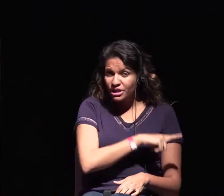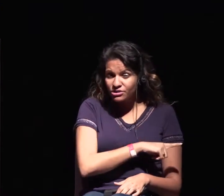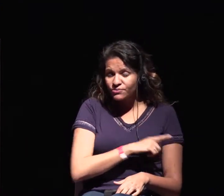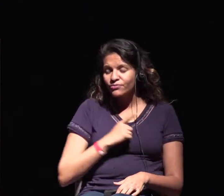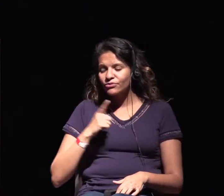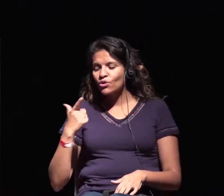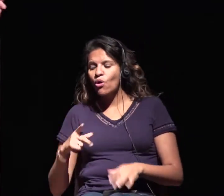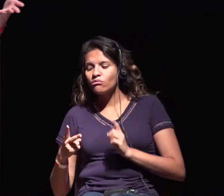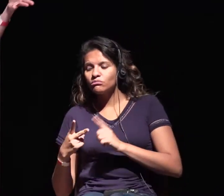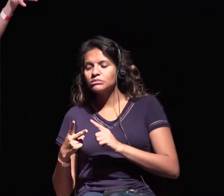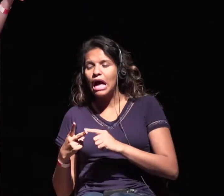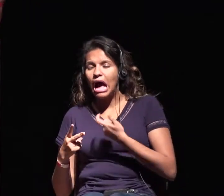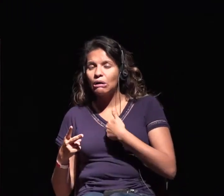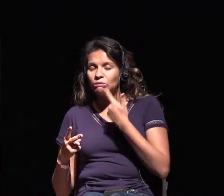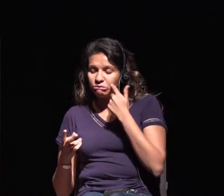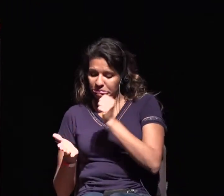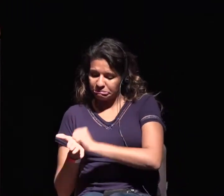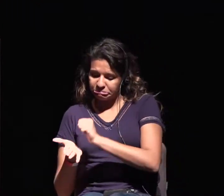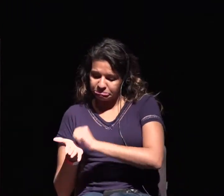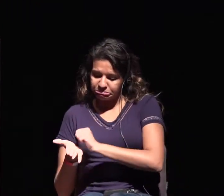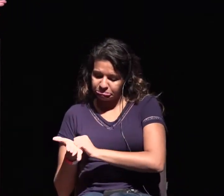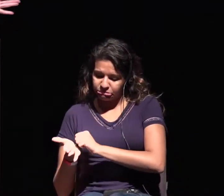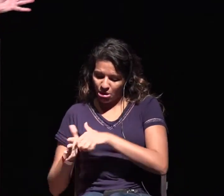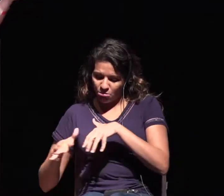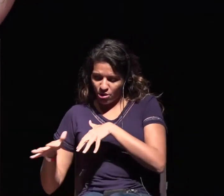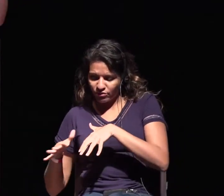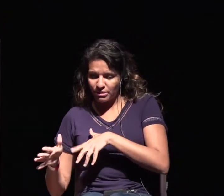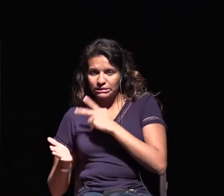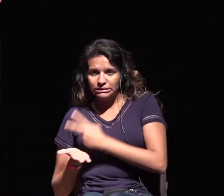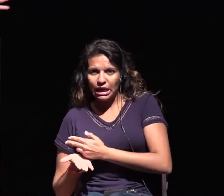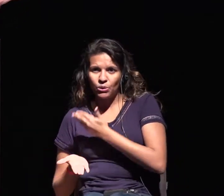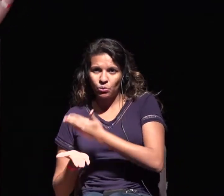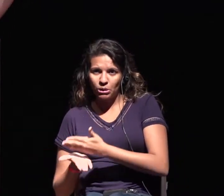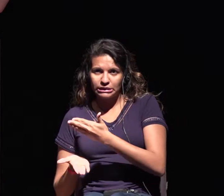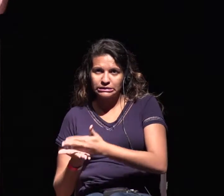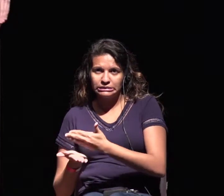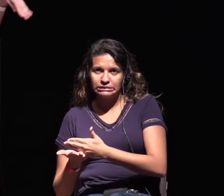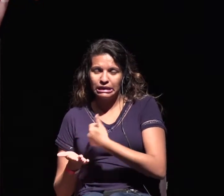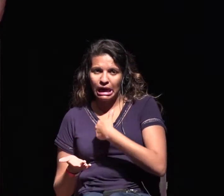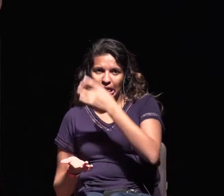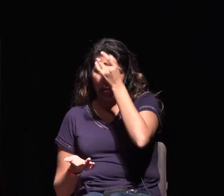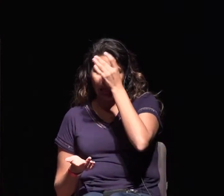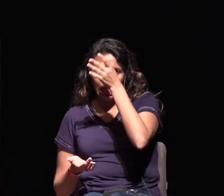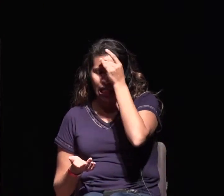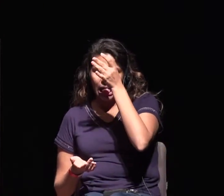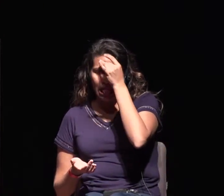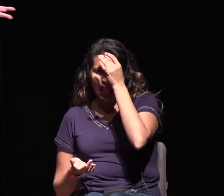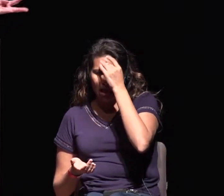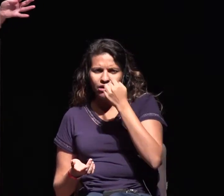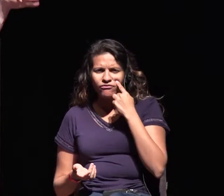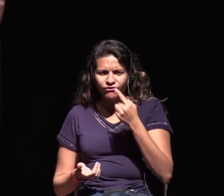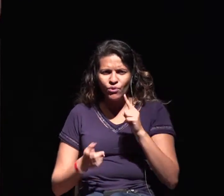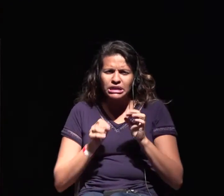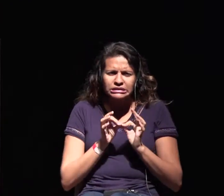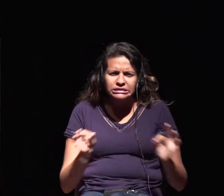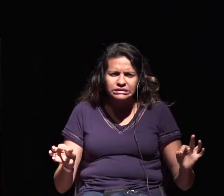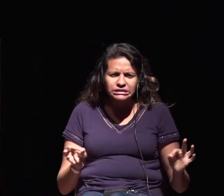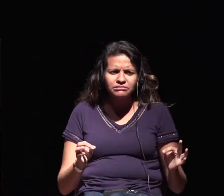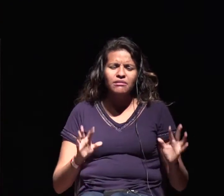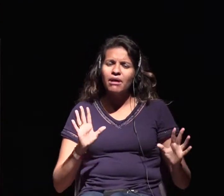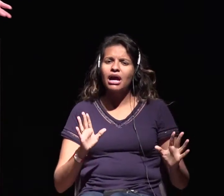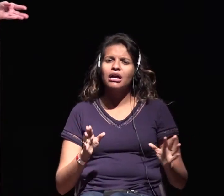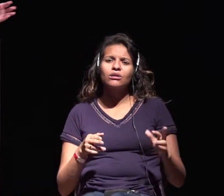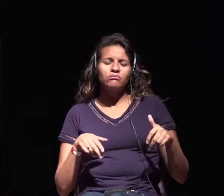just saw was obviously a very simple part of it, but they start to break apart and come back together in